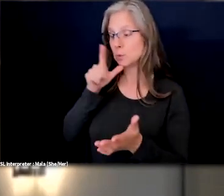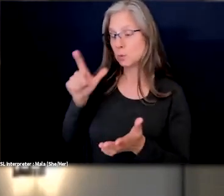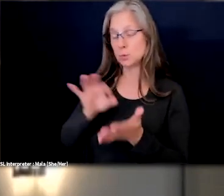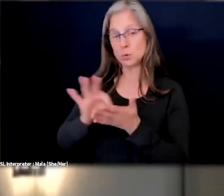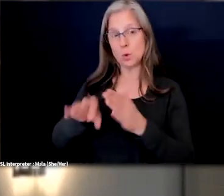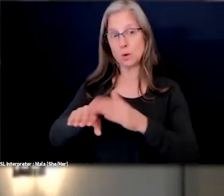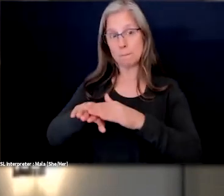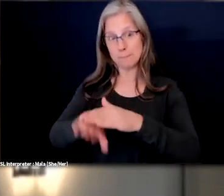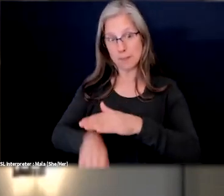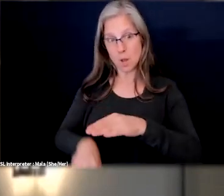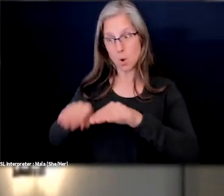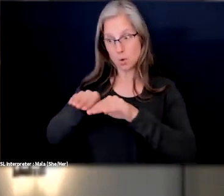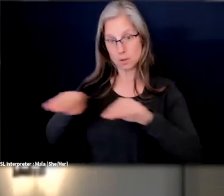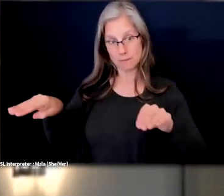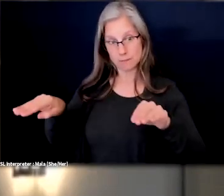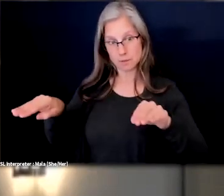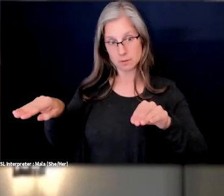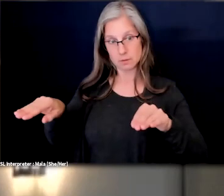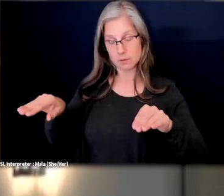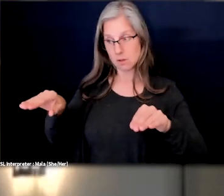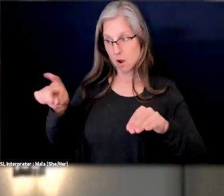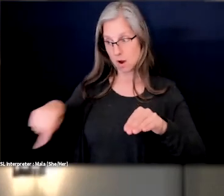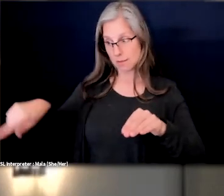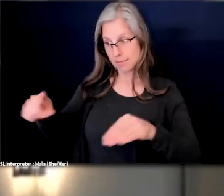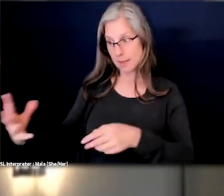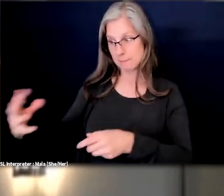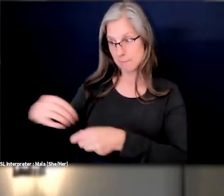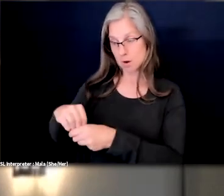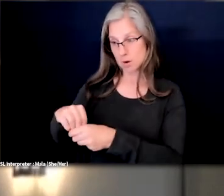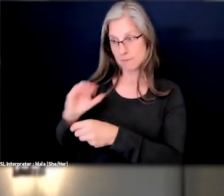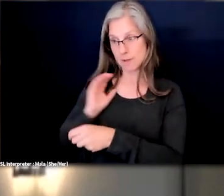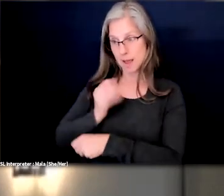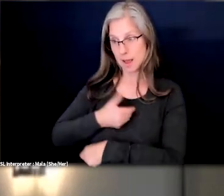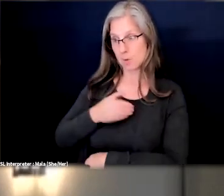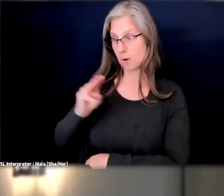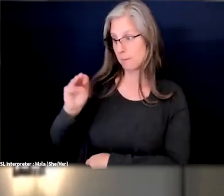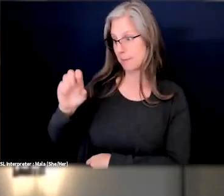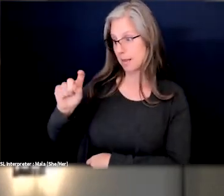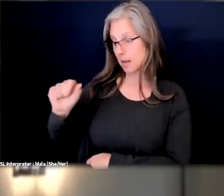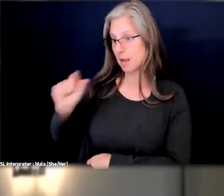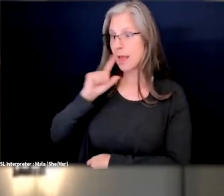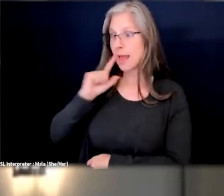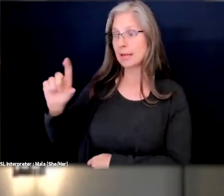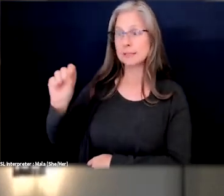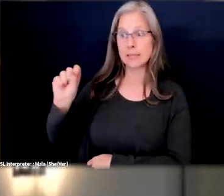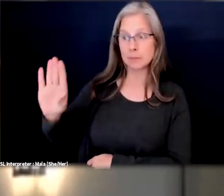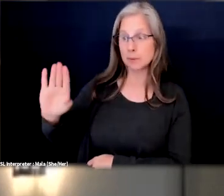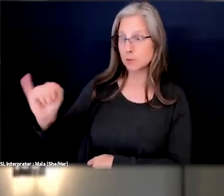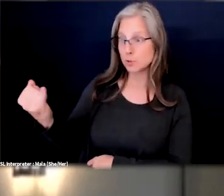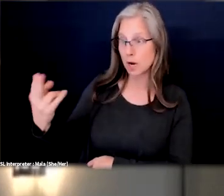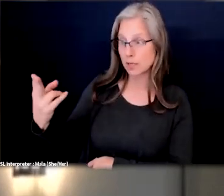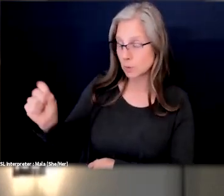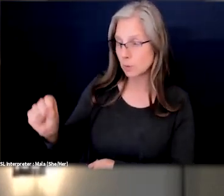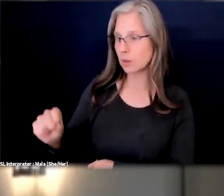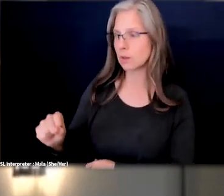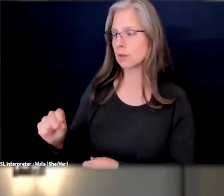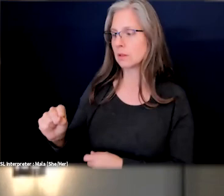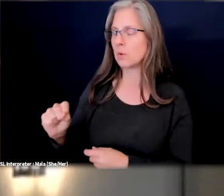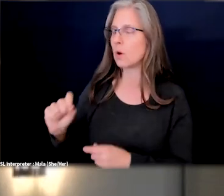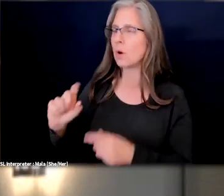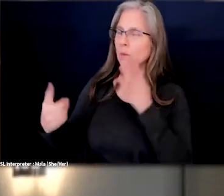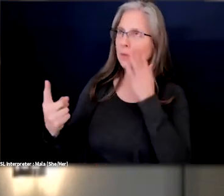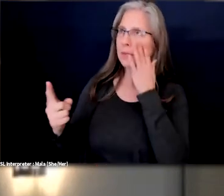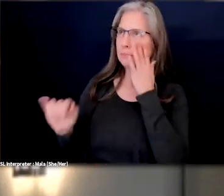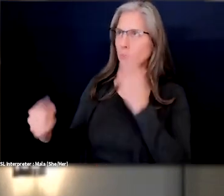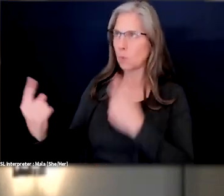grade level, are they part of our meta now at Santa Barbara Junior High? Well, right now it's only Santa Barbara Junior